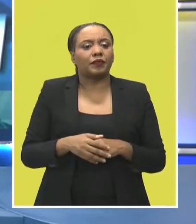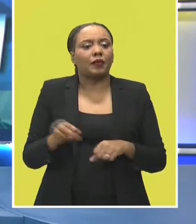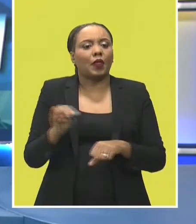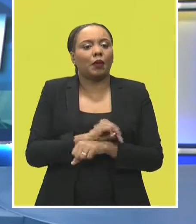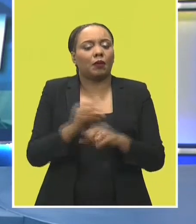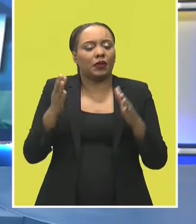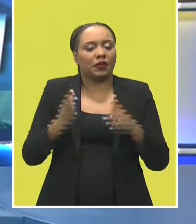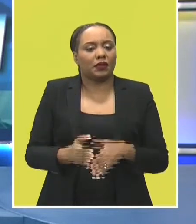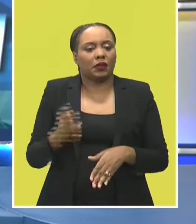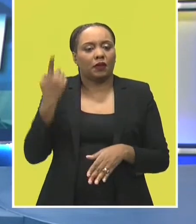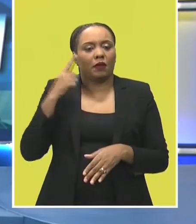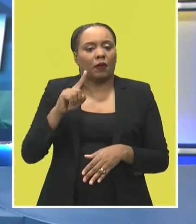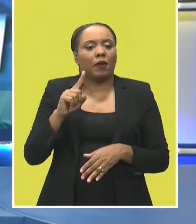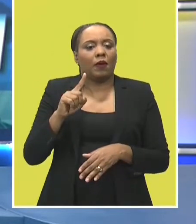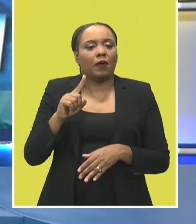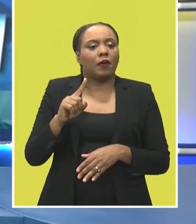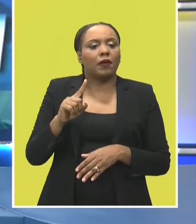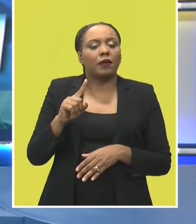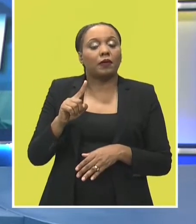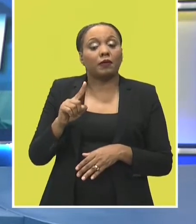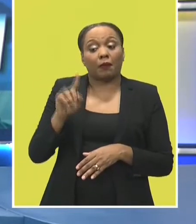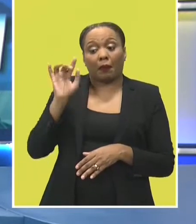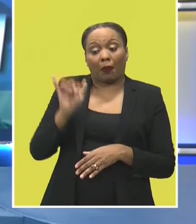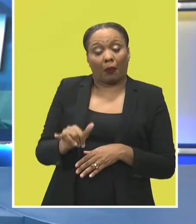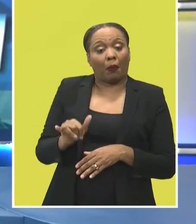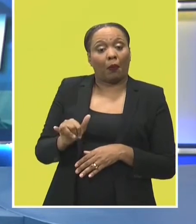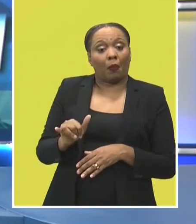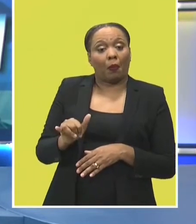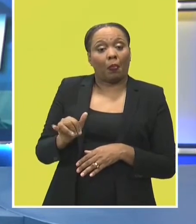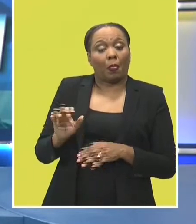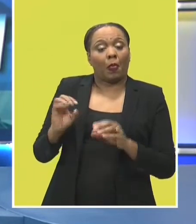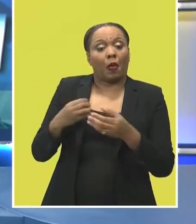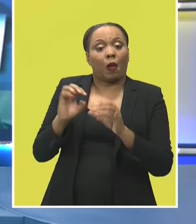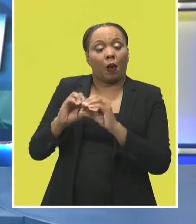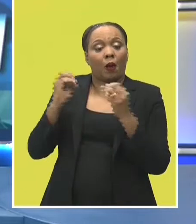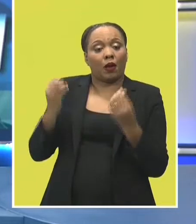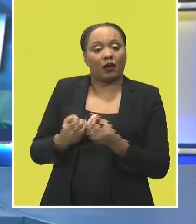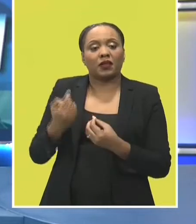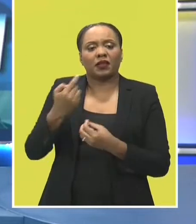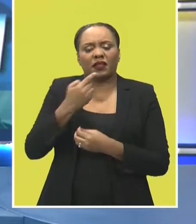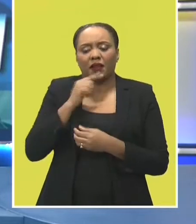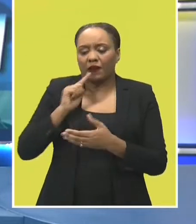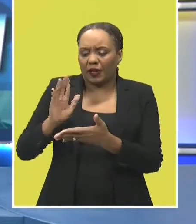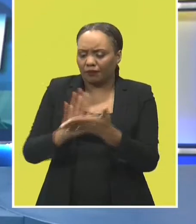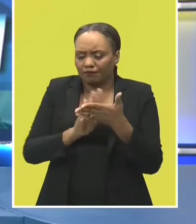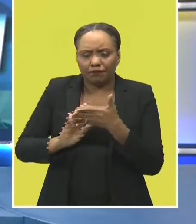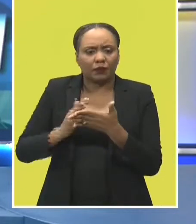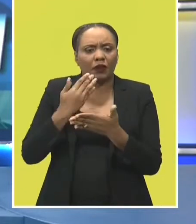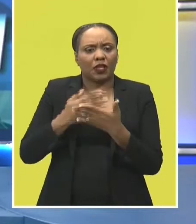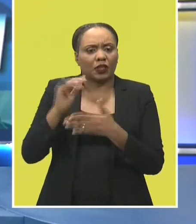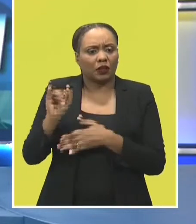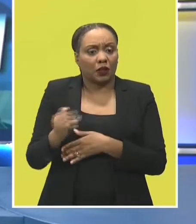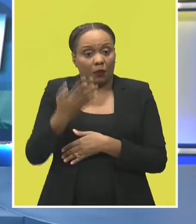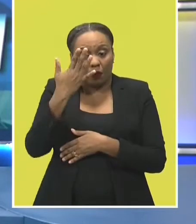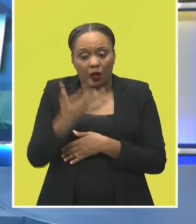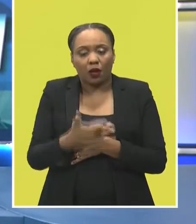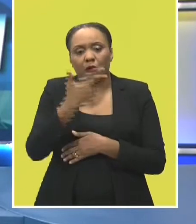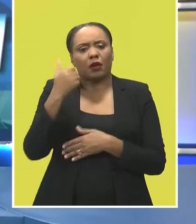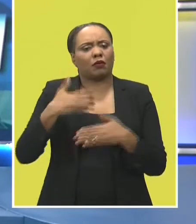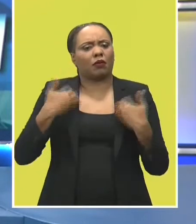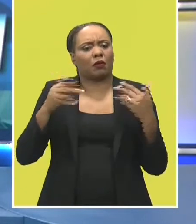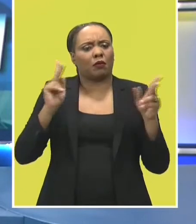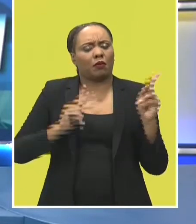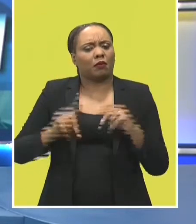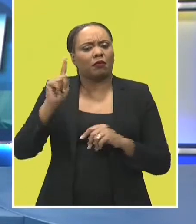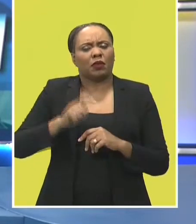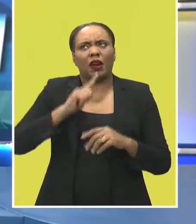Humphrey, praised the efforts made by the youth, reminding them the island's future relies on them. He says through the Blue Lab, space is being created